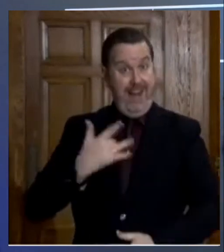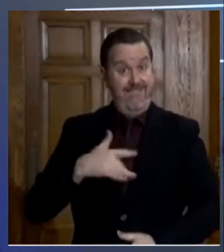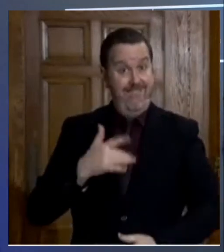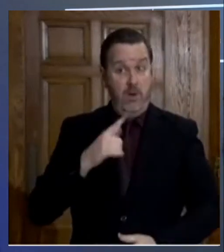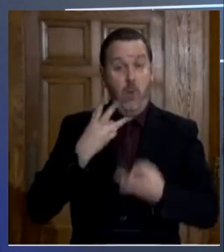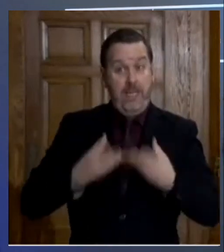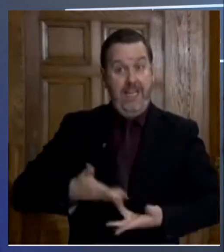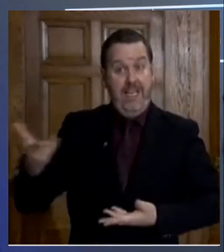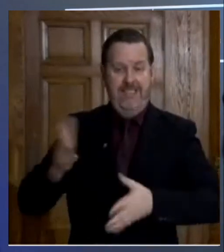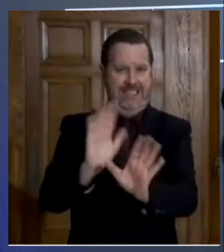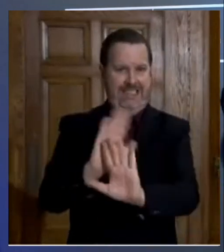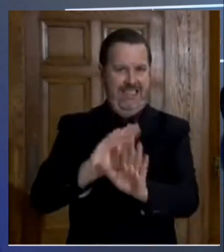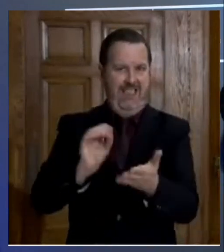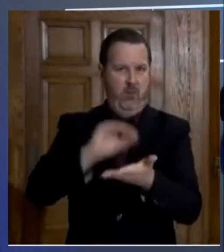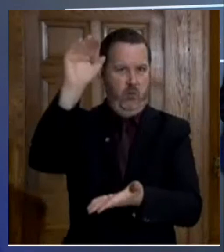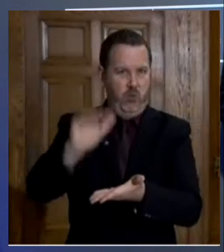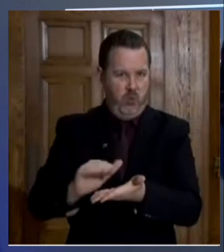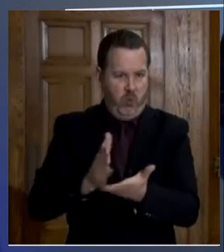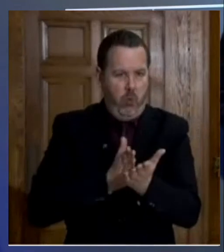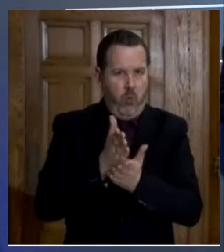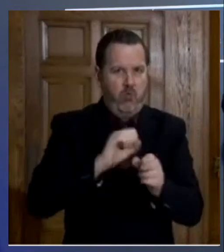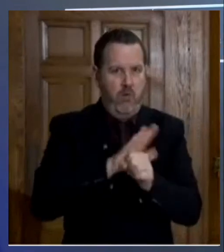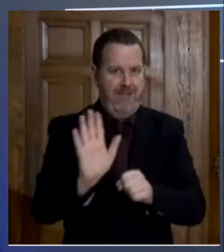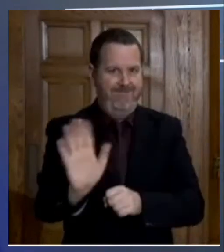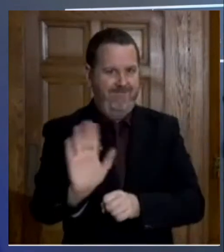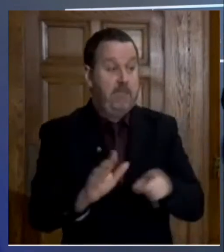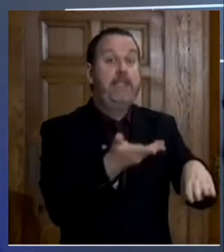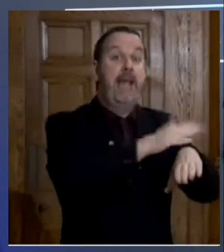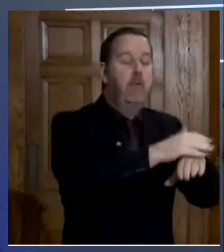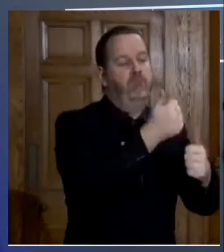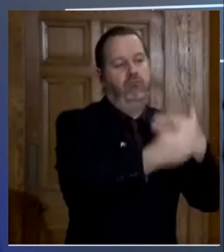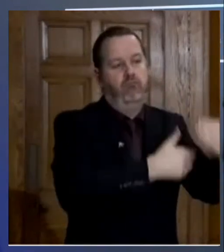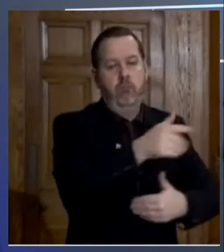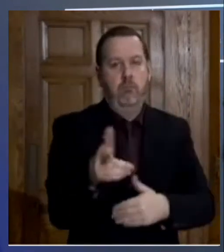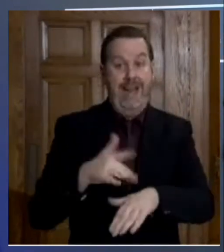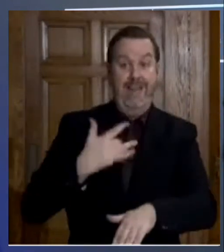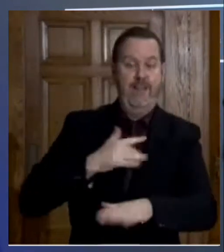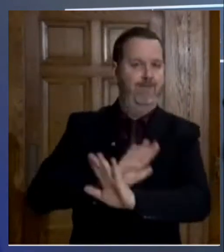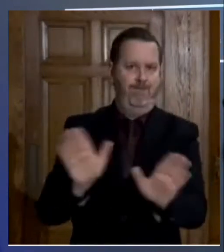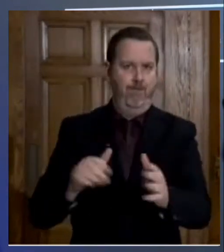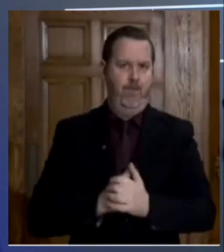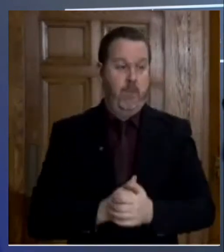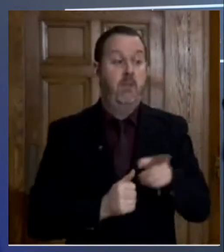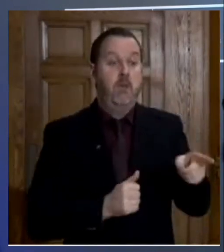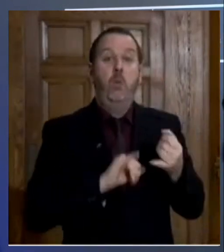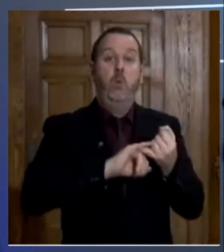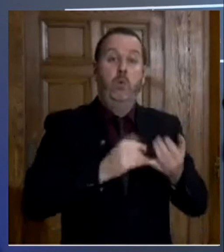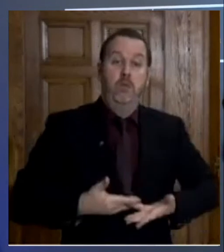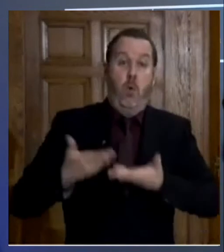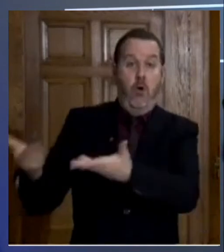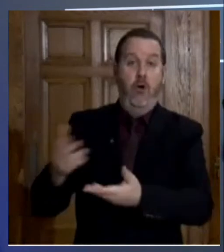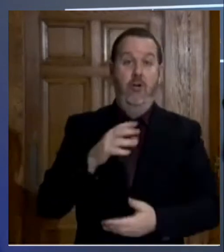while we fight through this level of COVID. In regards to the deceased donors, I'm assured that